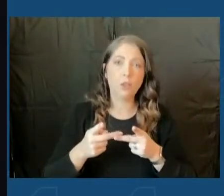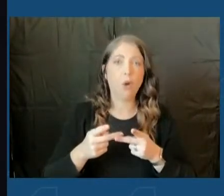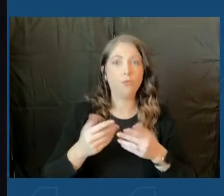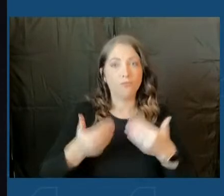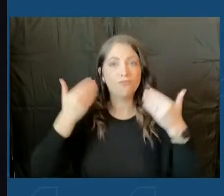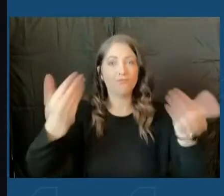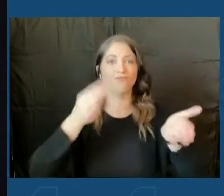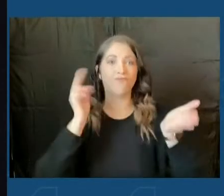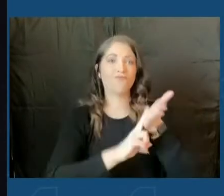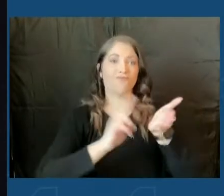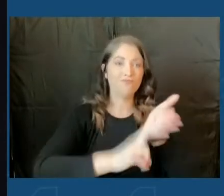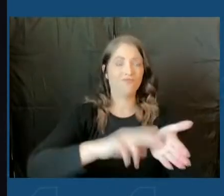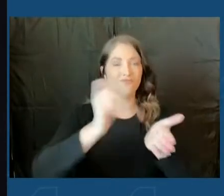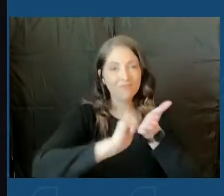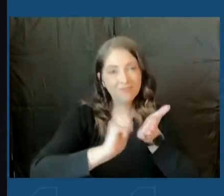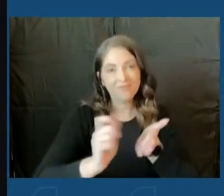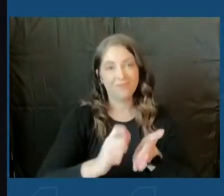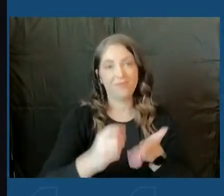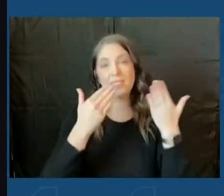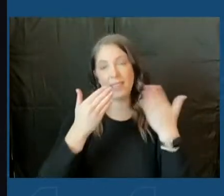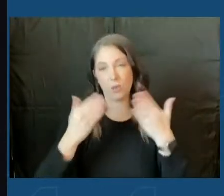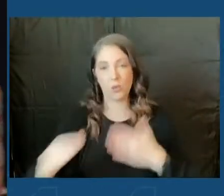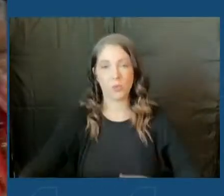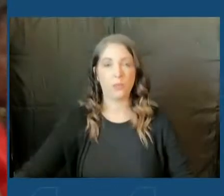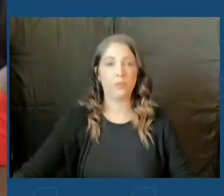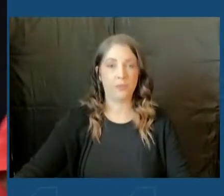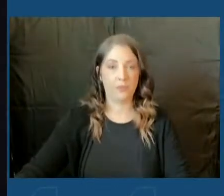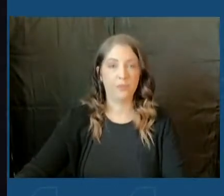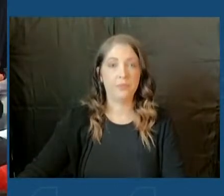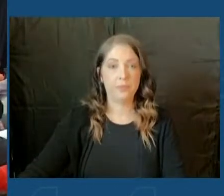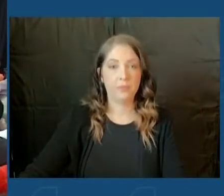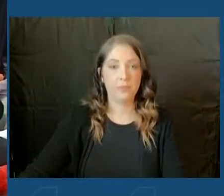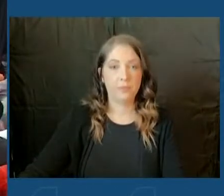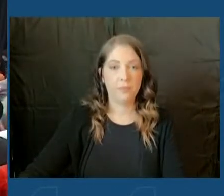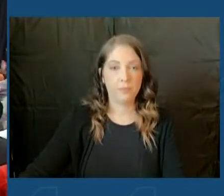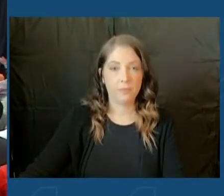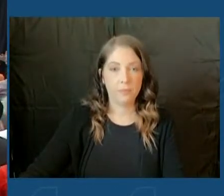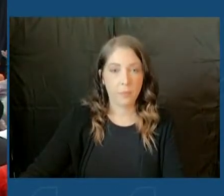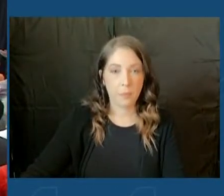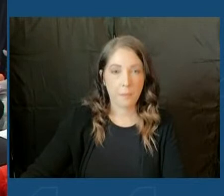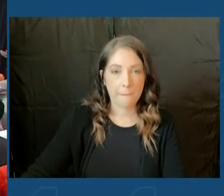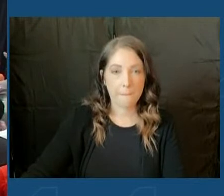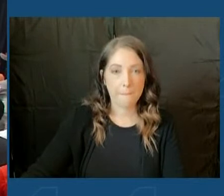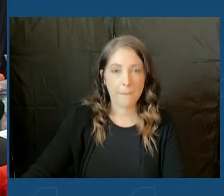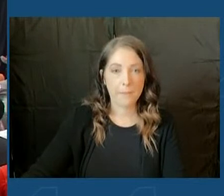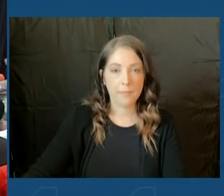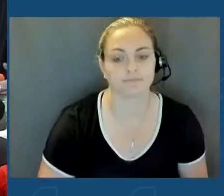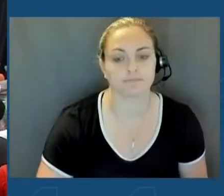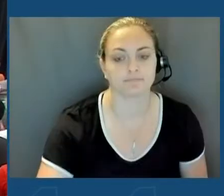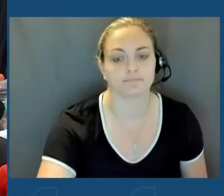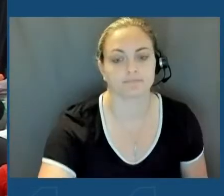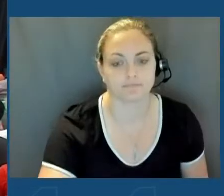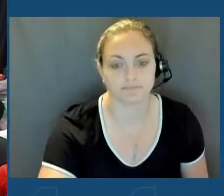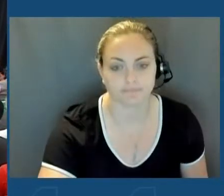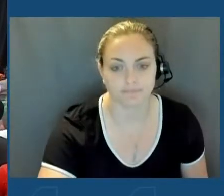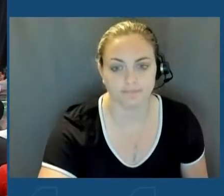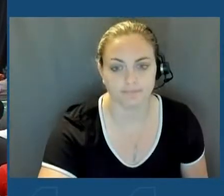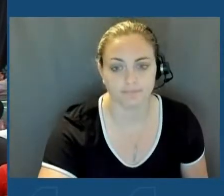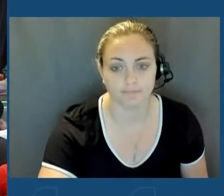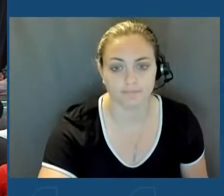some bills. Thank you so very much. Please welcome to the podium Attorney General Letitia